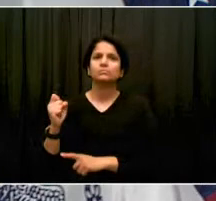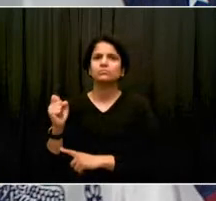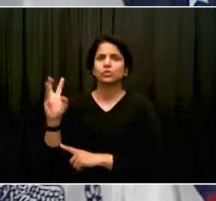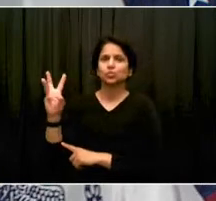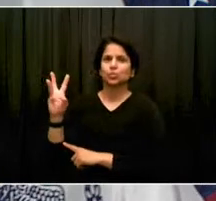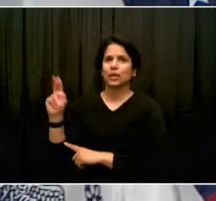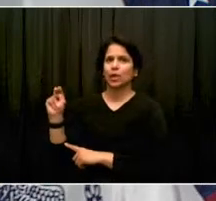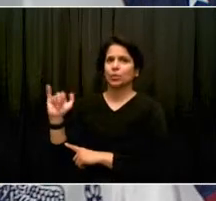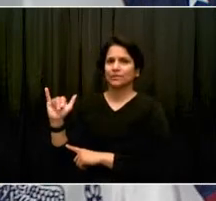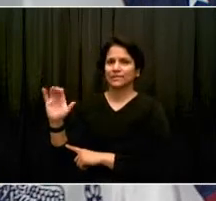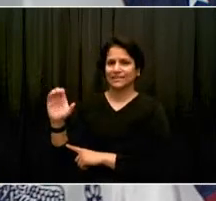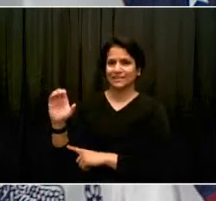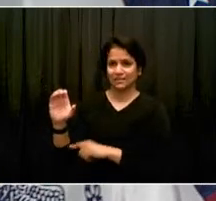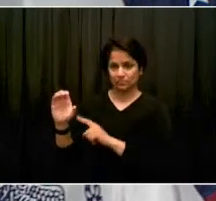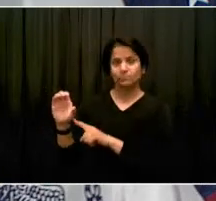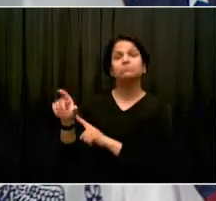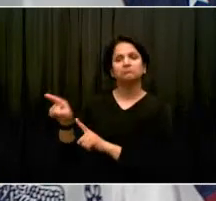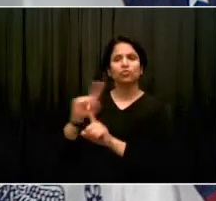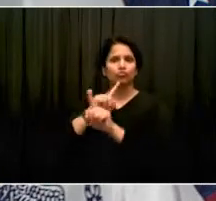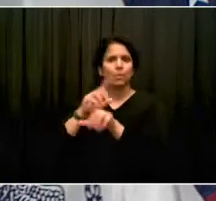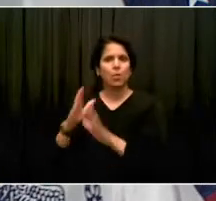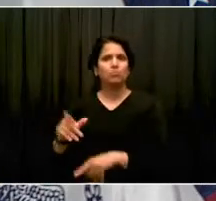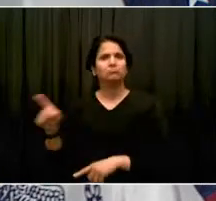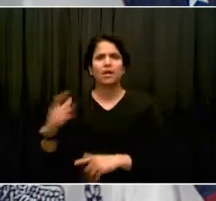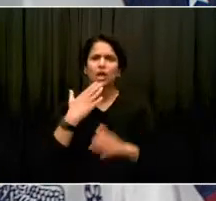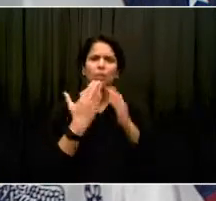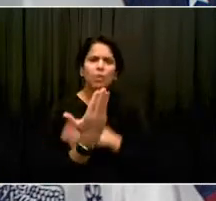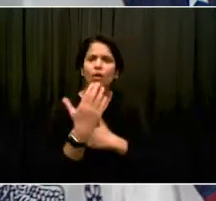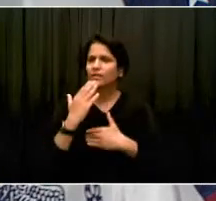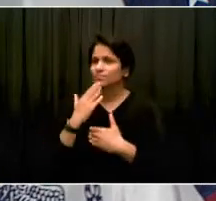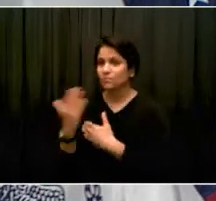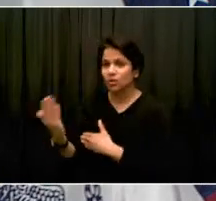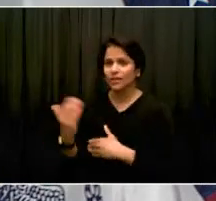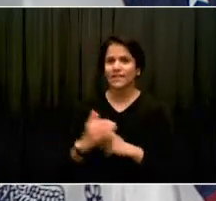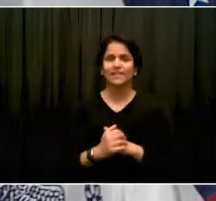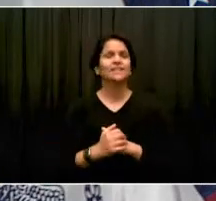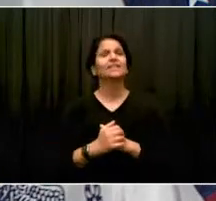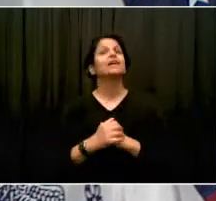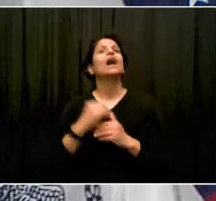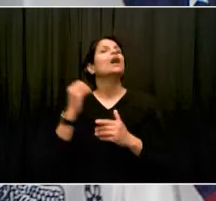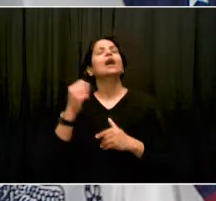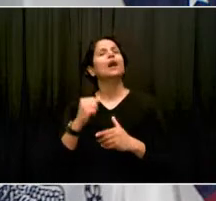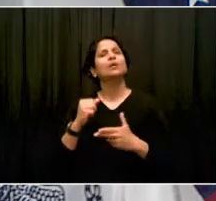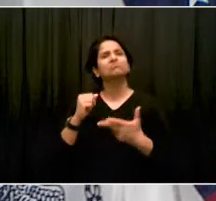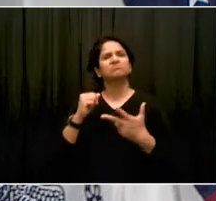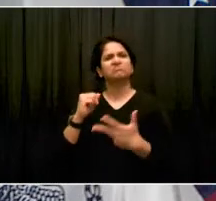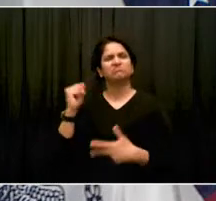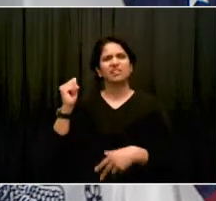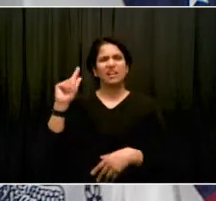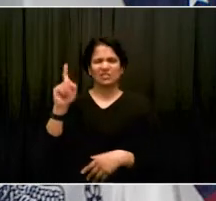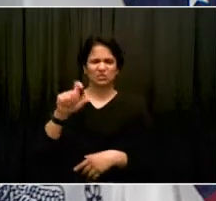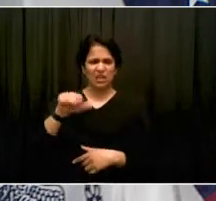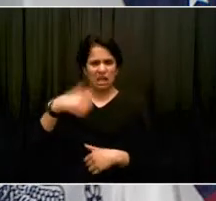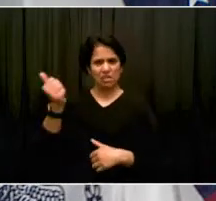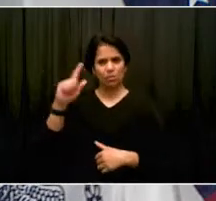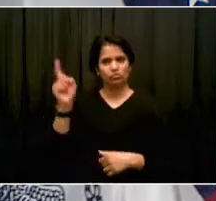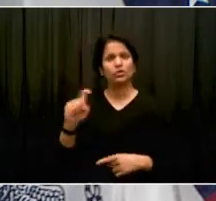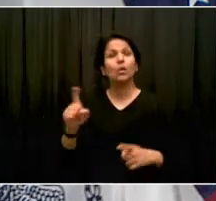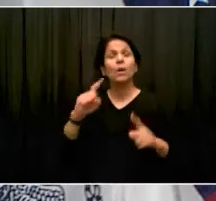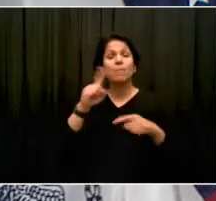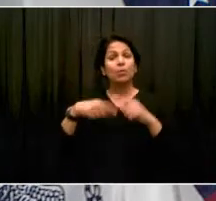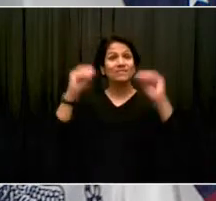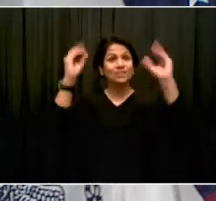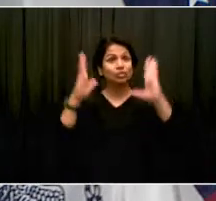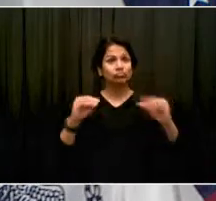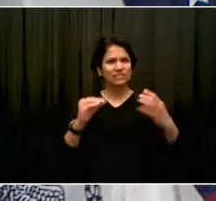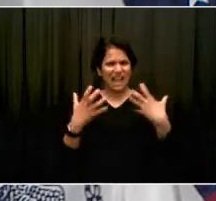asking a follow-up to the questions about the medical accommodations, especially with the declared reopening of the